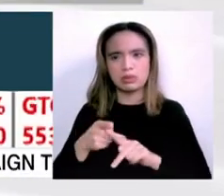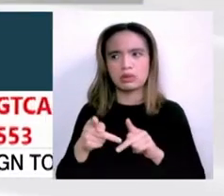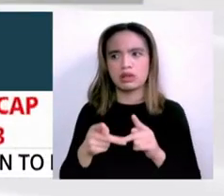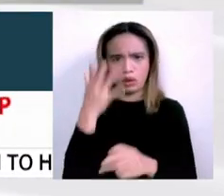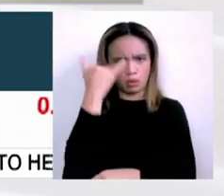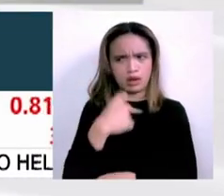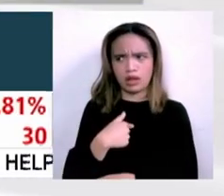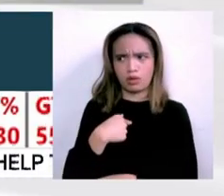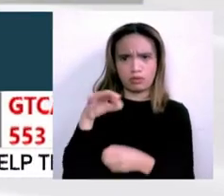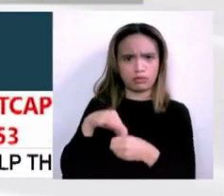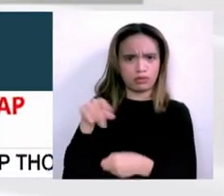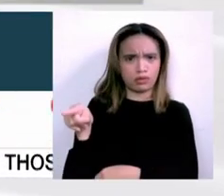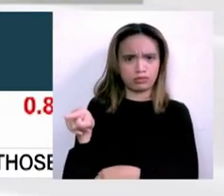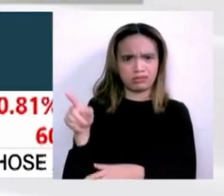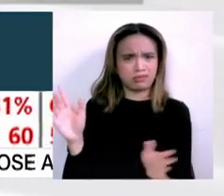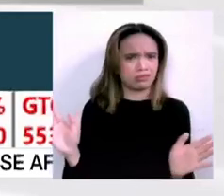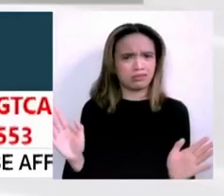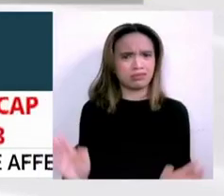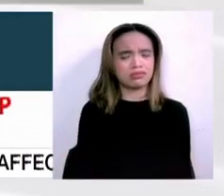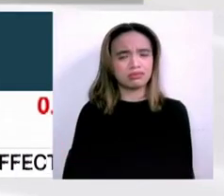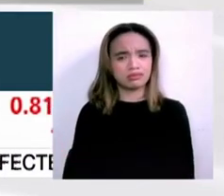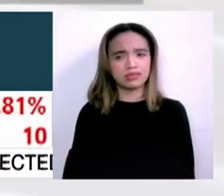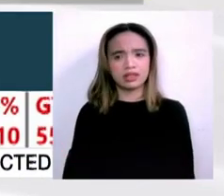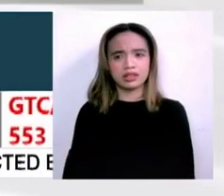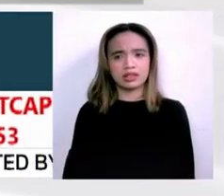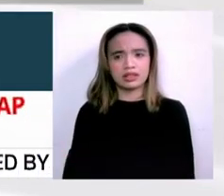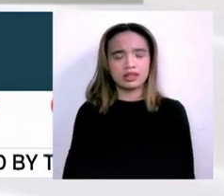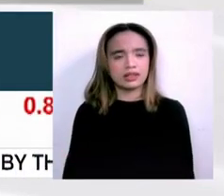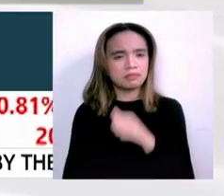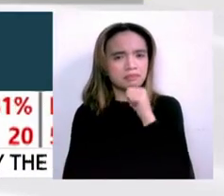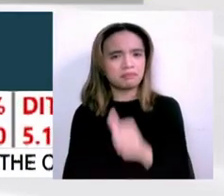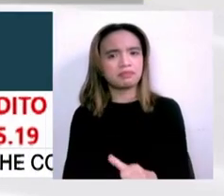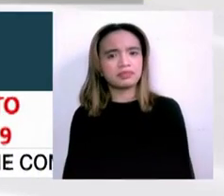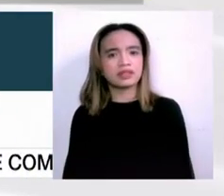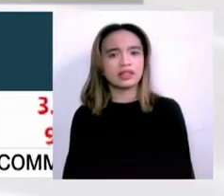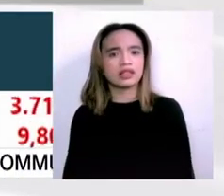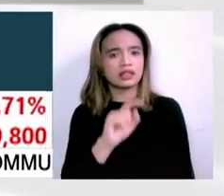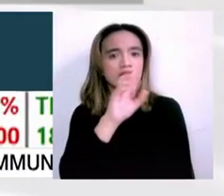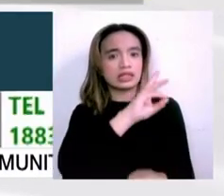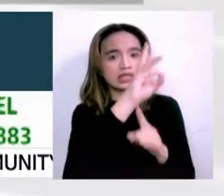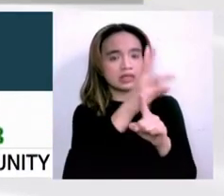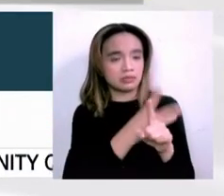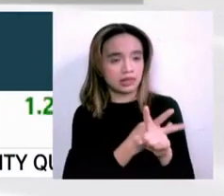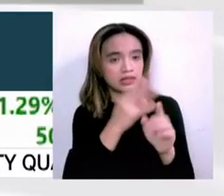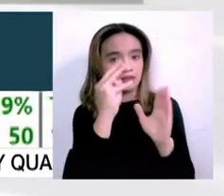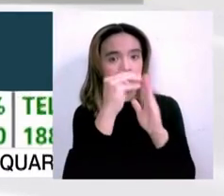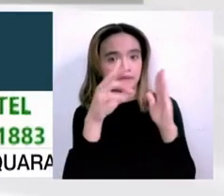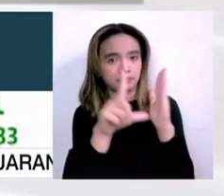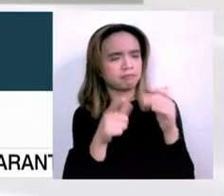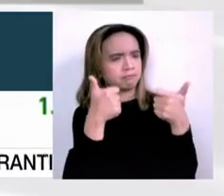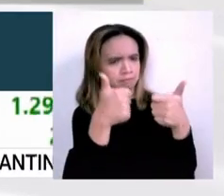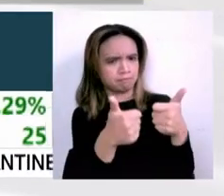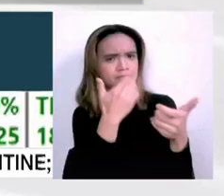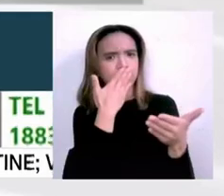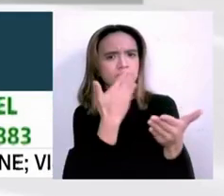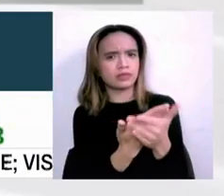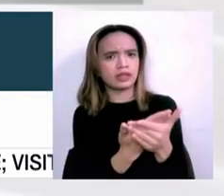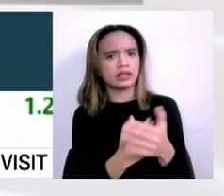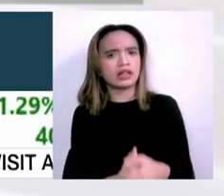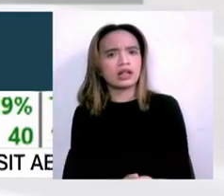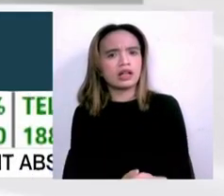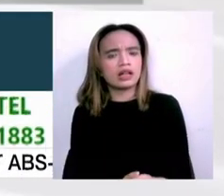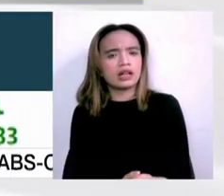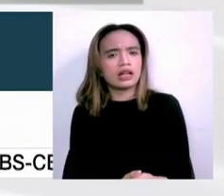for him? I would not. Senator, you said the first 6 months of martial law were good. How can you say that,